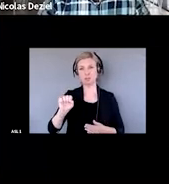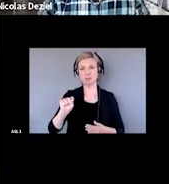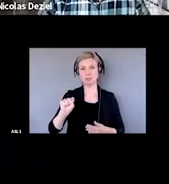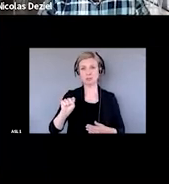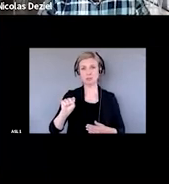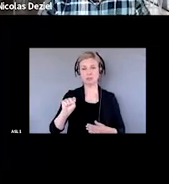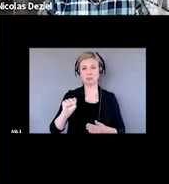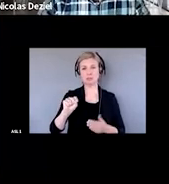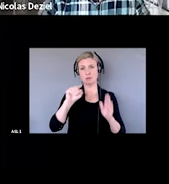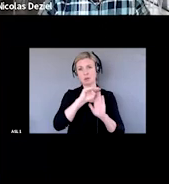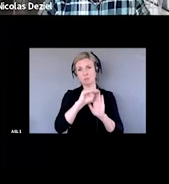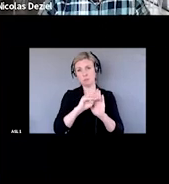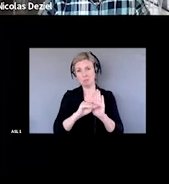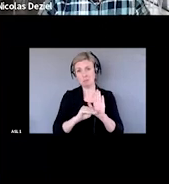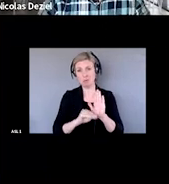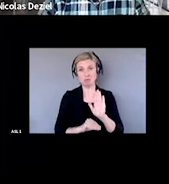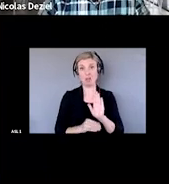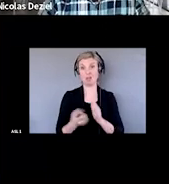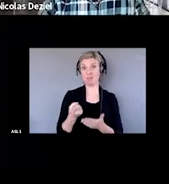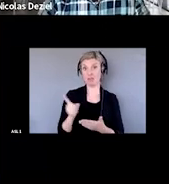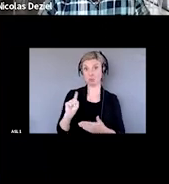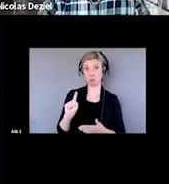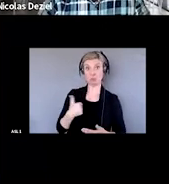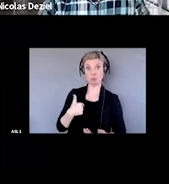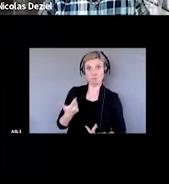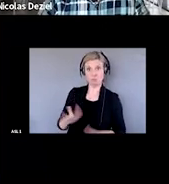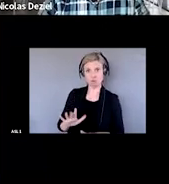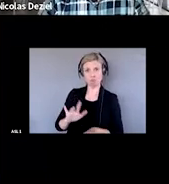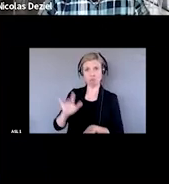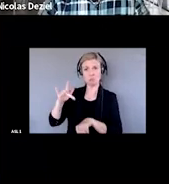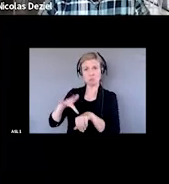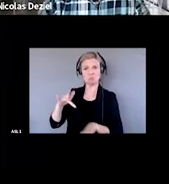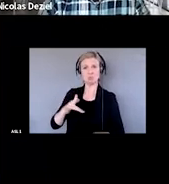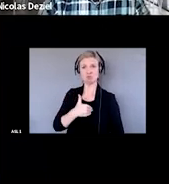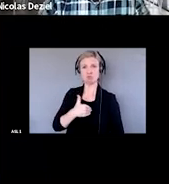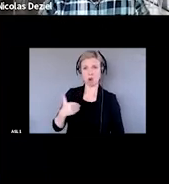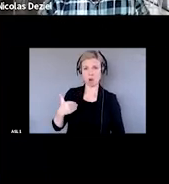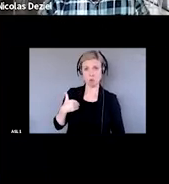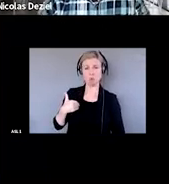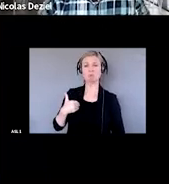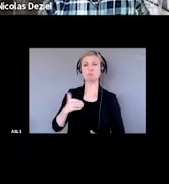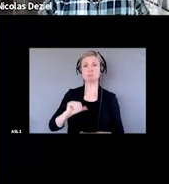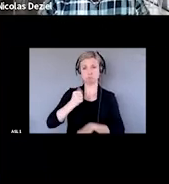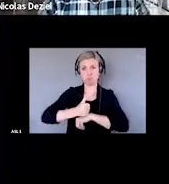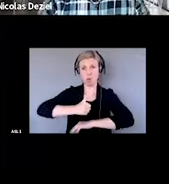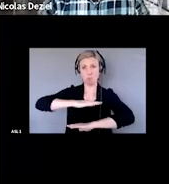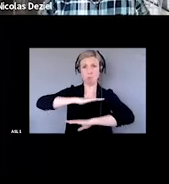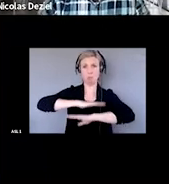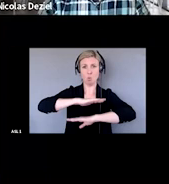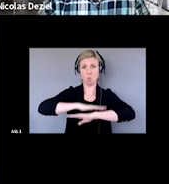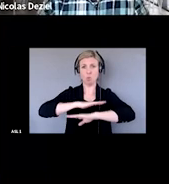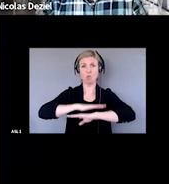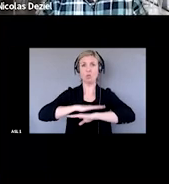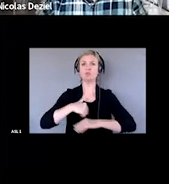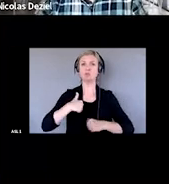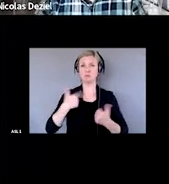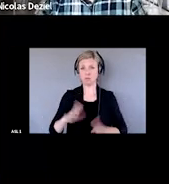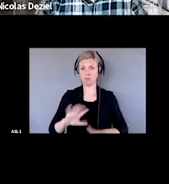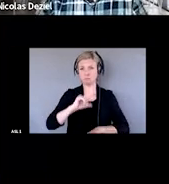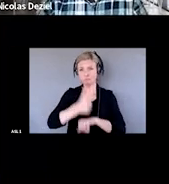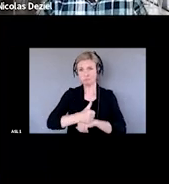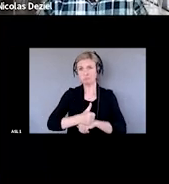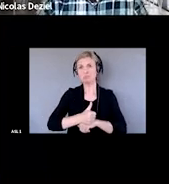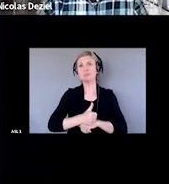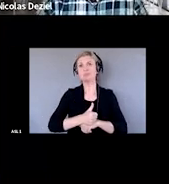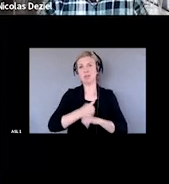week for a convention, and I had a booth, and I had this checklist with me at the booth, and people were just,